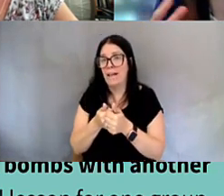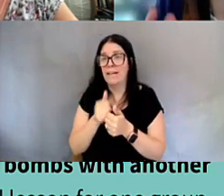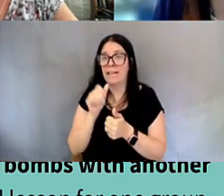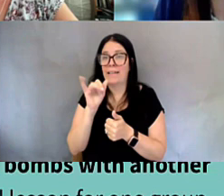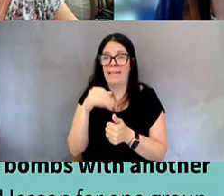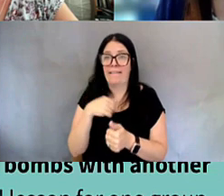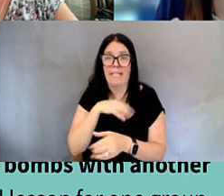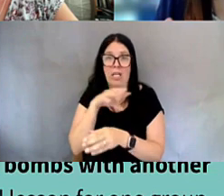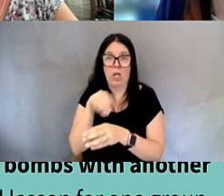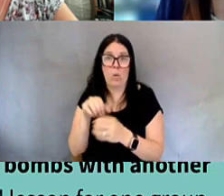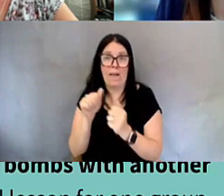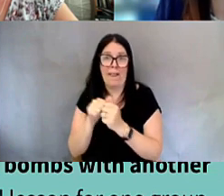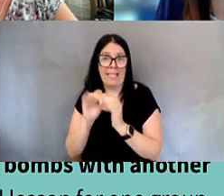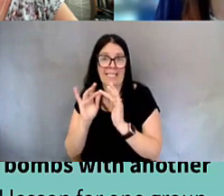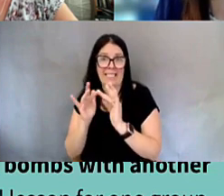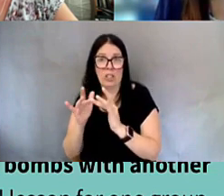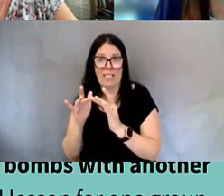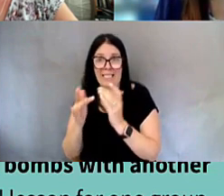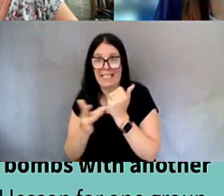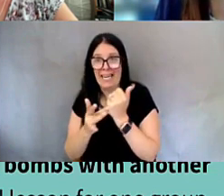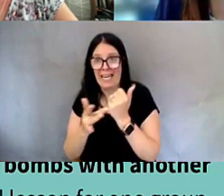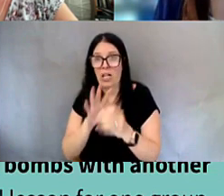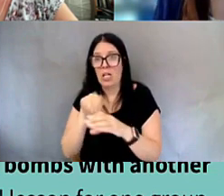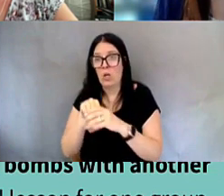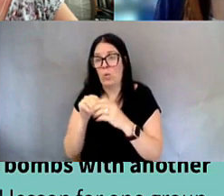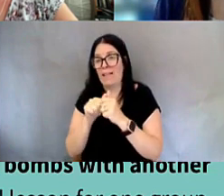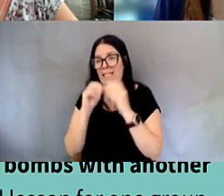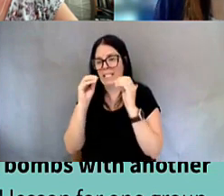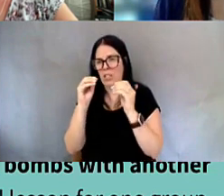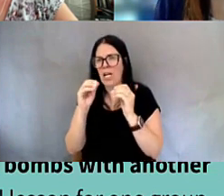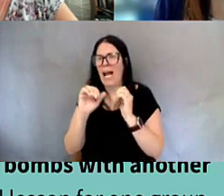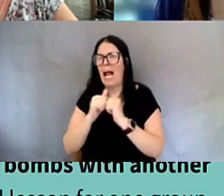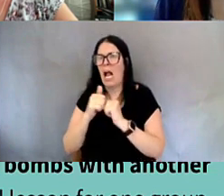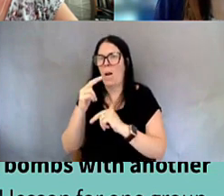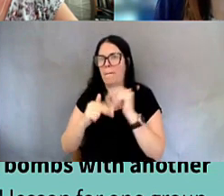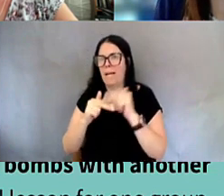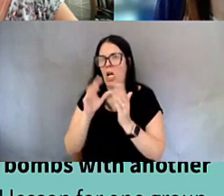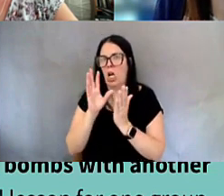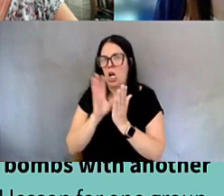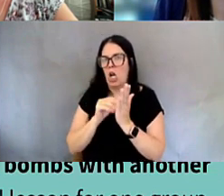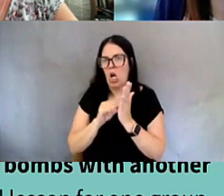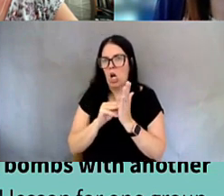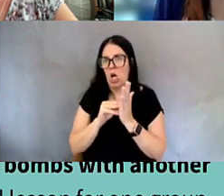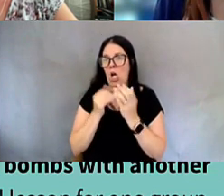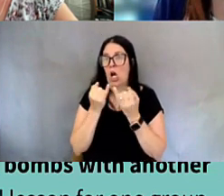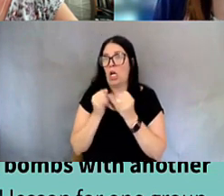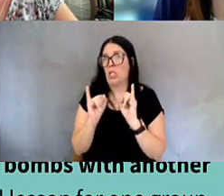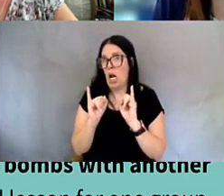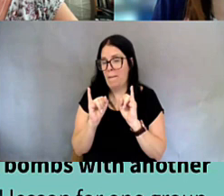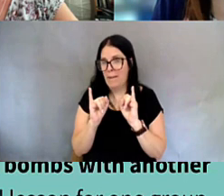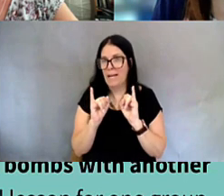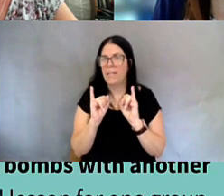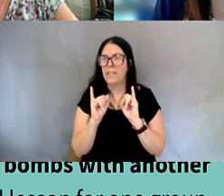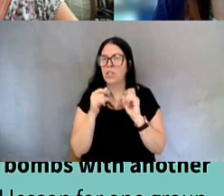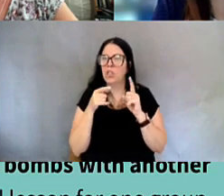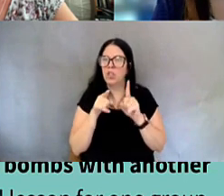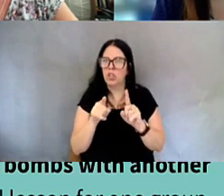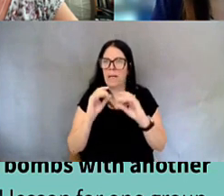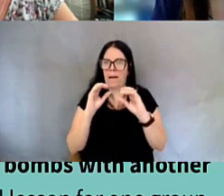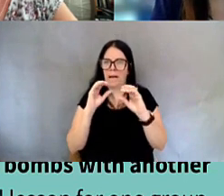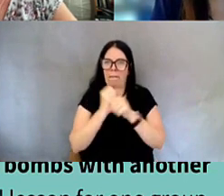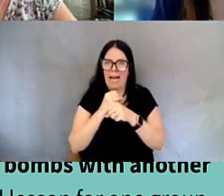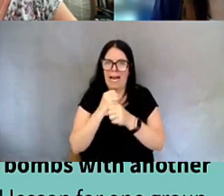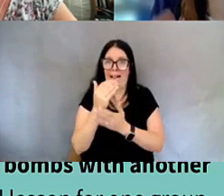digital technology into the mix of delivery, was trying to build learner autonomy as you create lessons, and